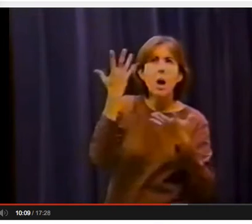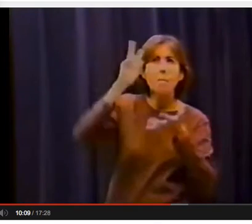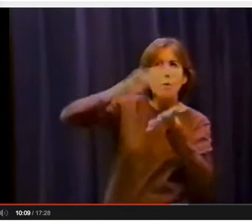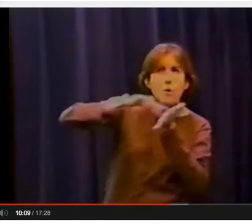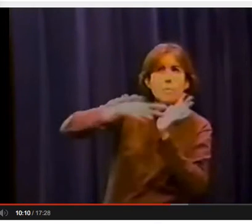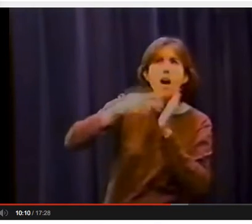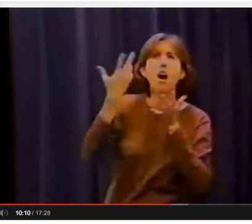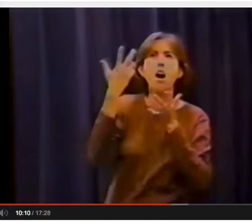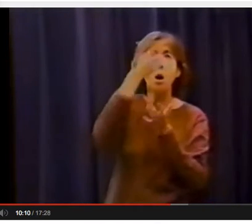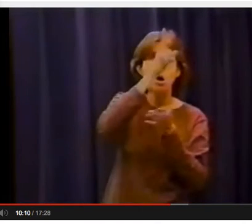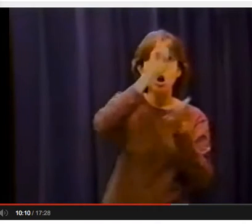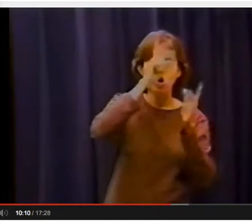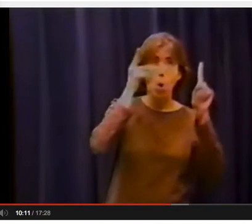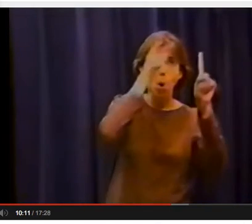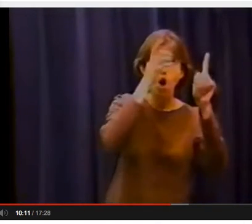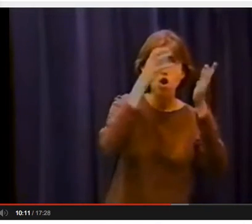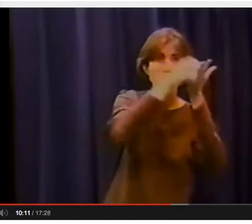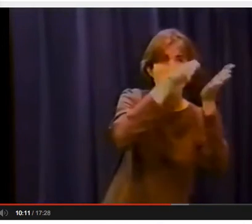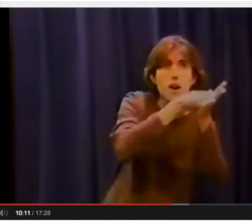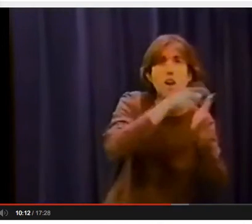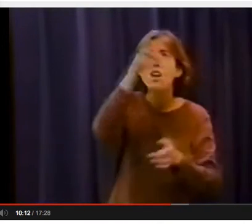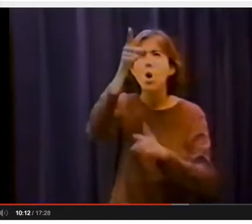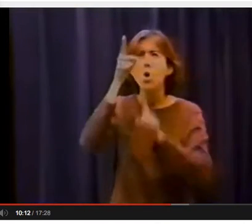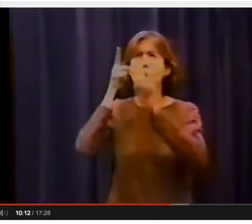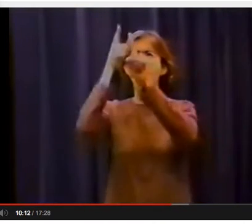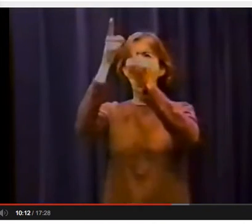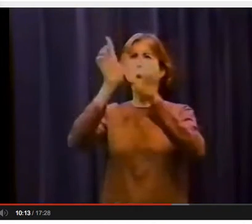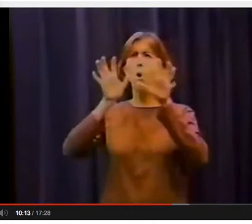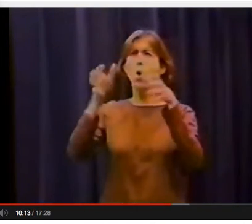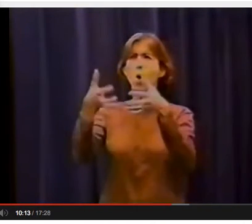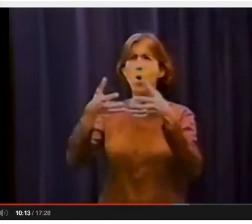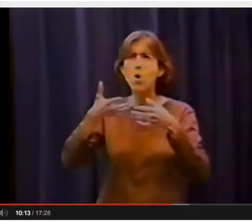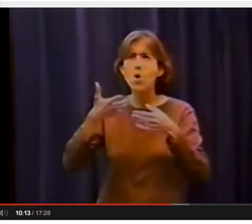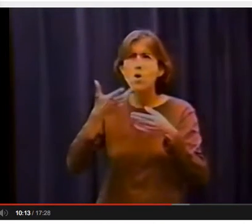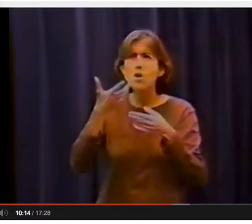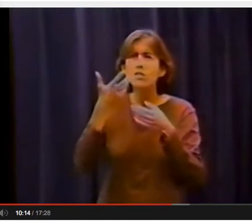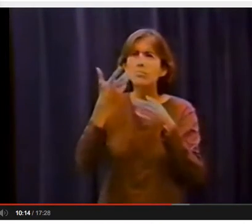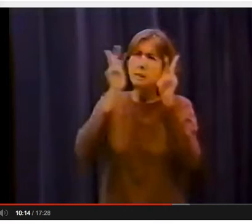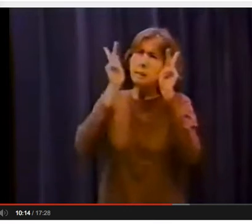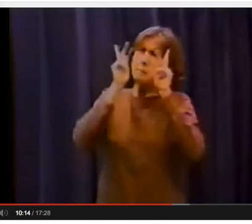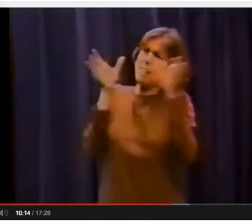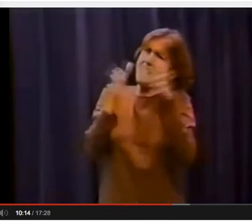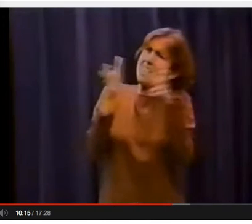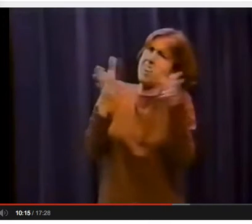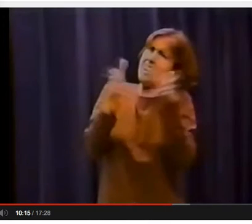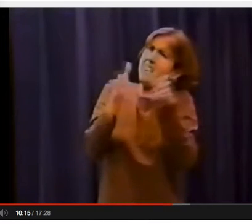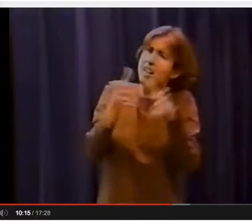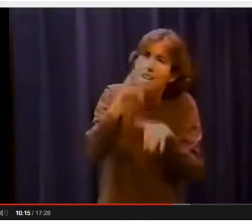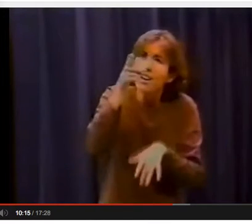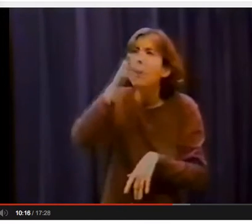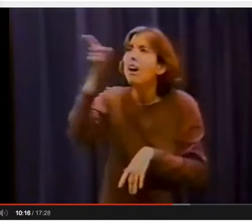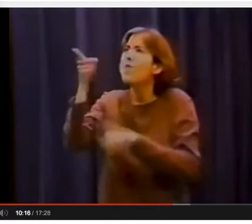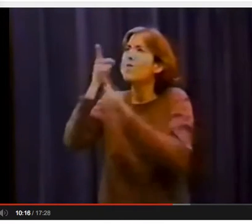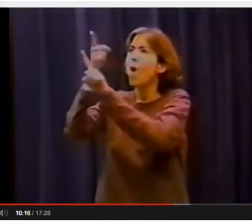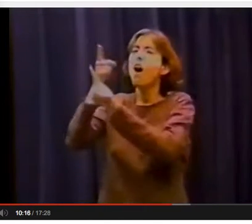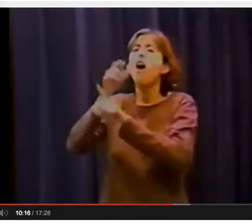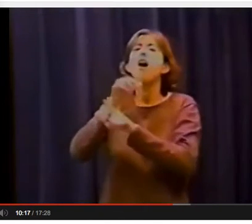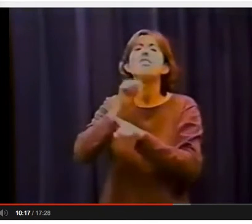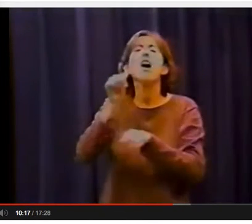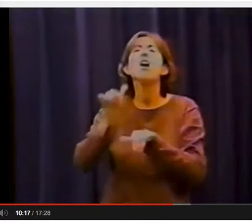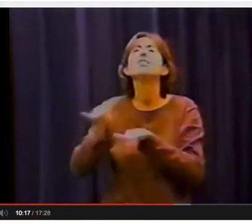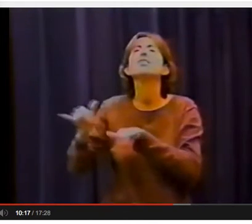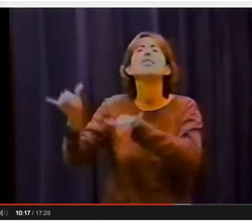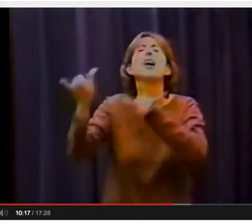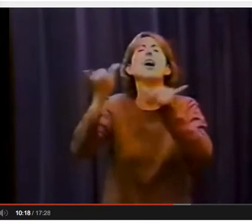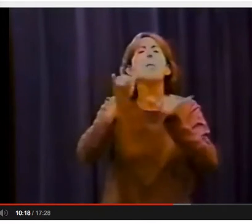skills and they realize what means what or what the goal is for this. or how these groups work, they can